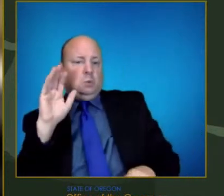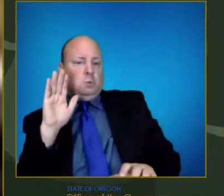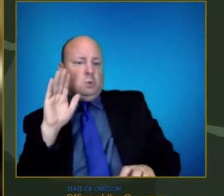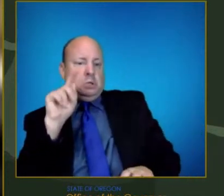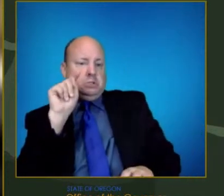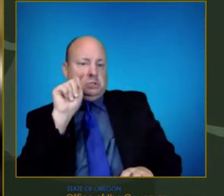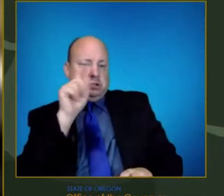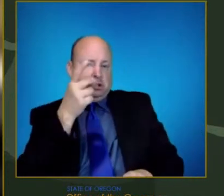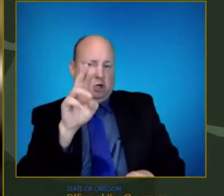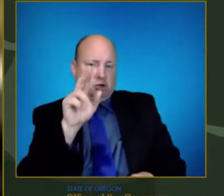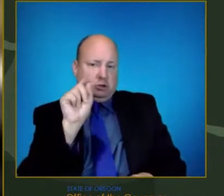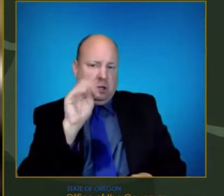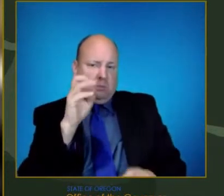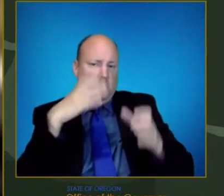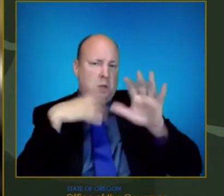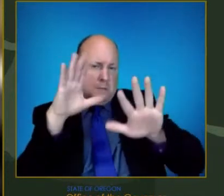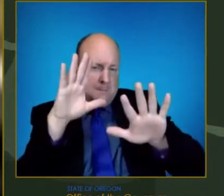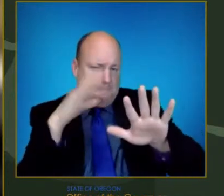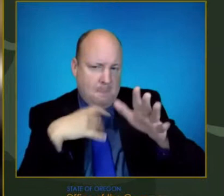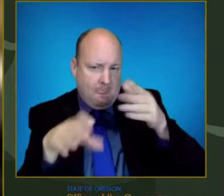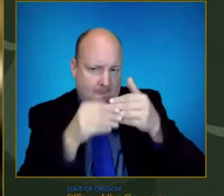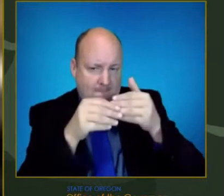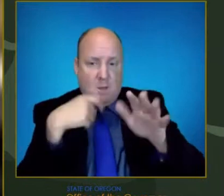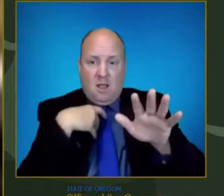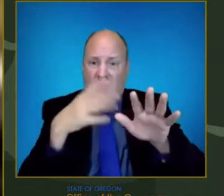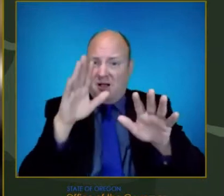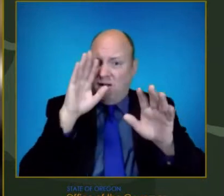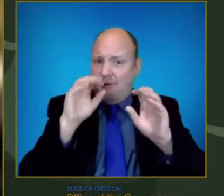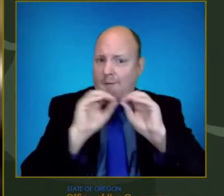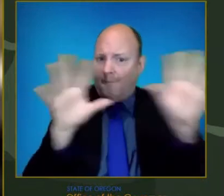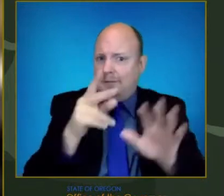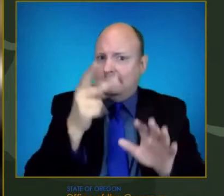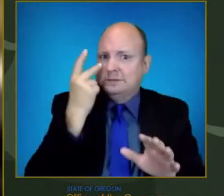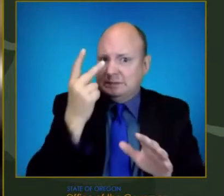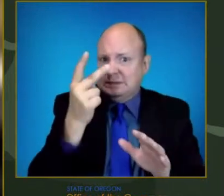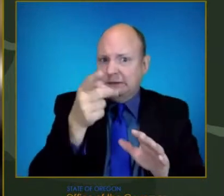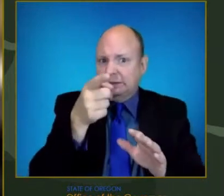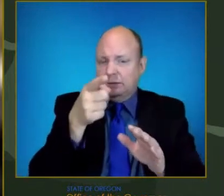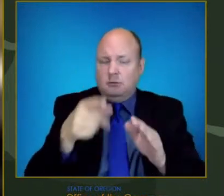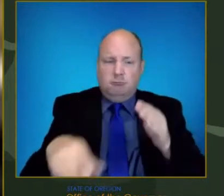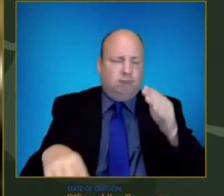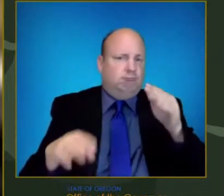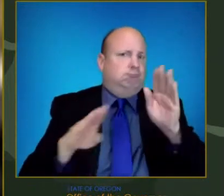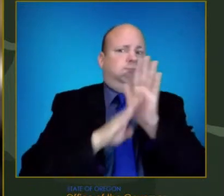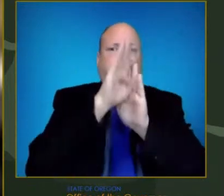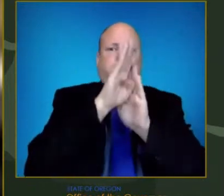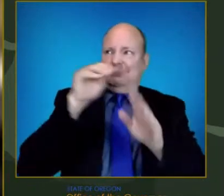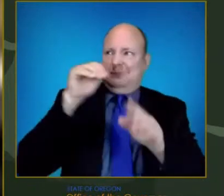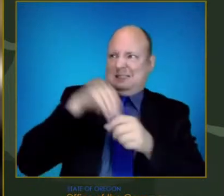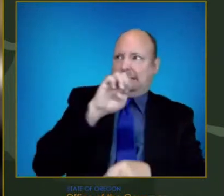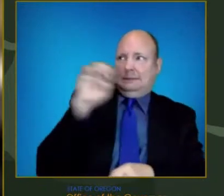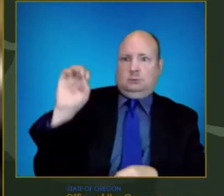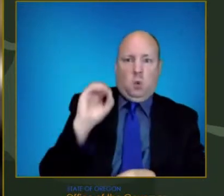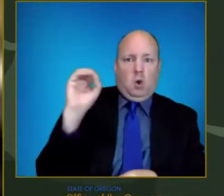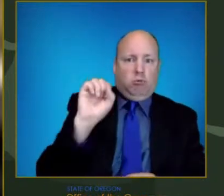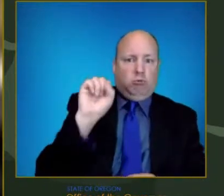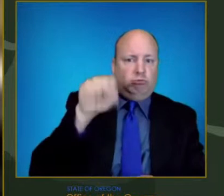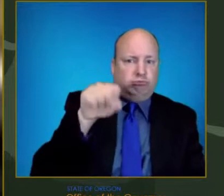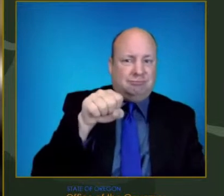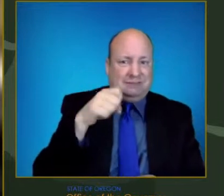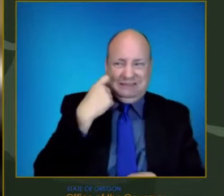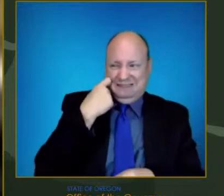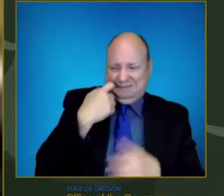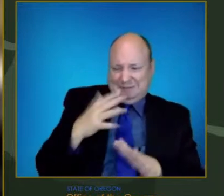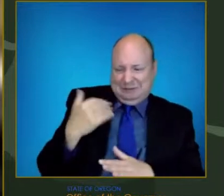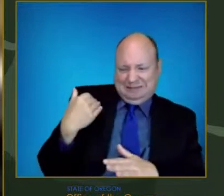Eastern Oregon. We certainly are. I just was trying to emphasize that it's a little too soon to really see the full impact of